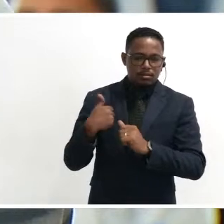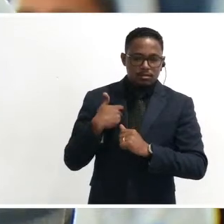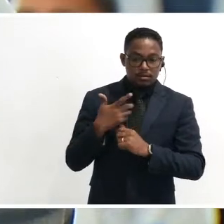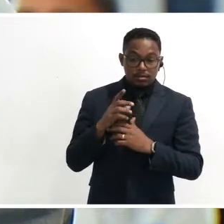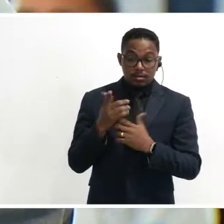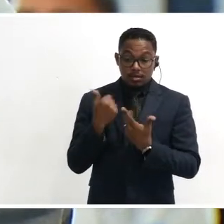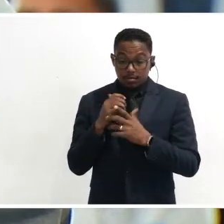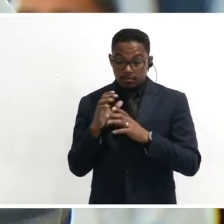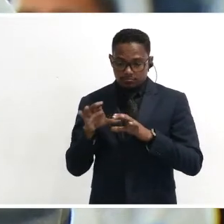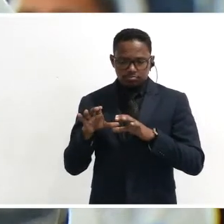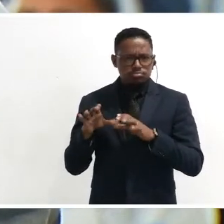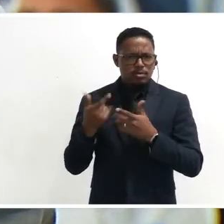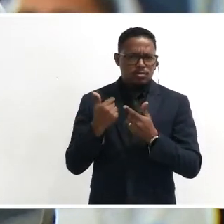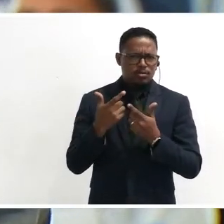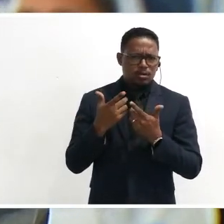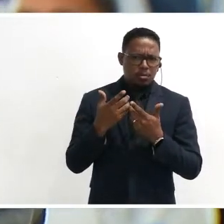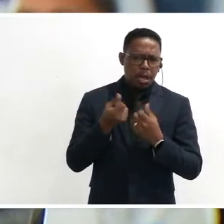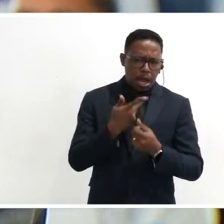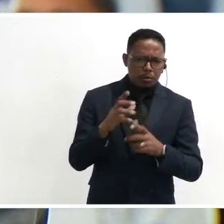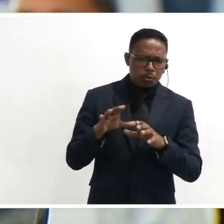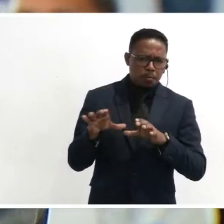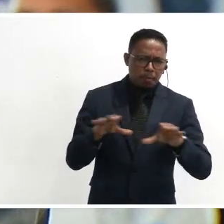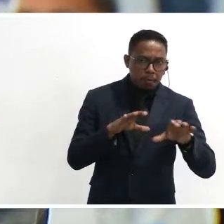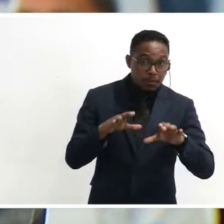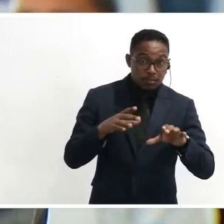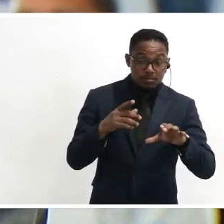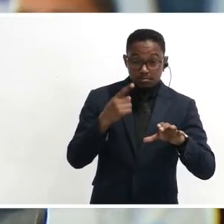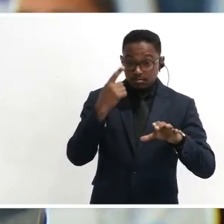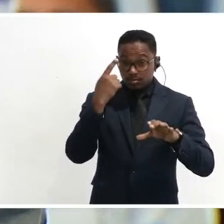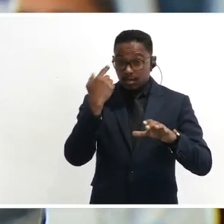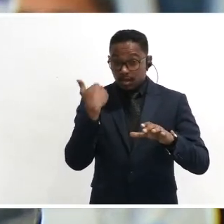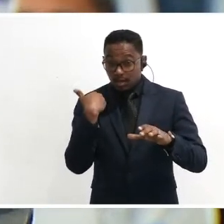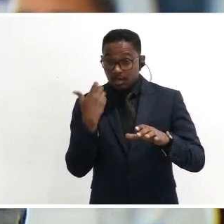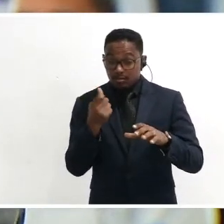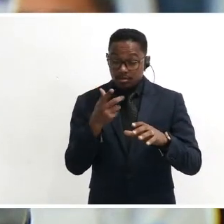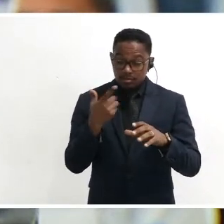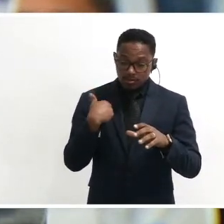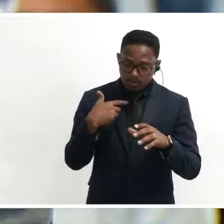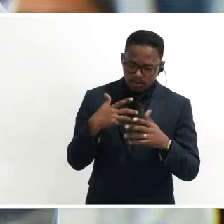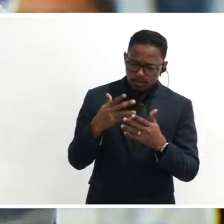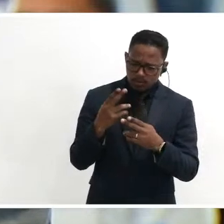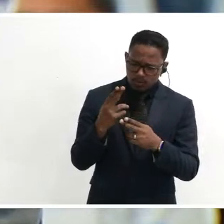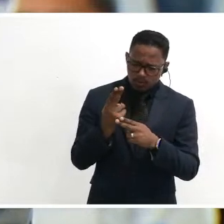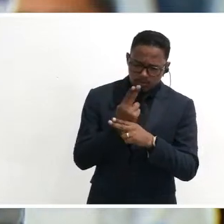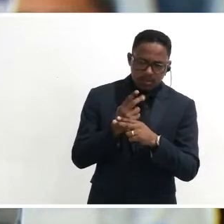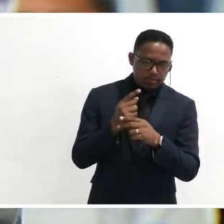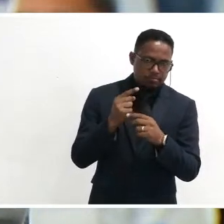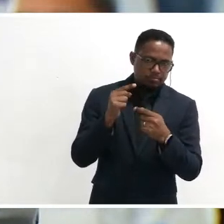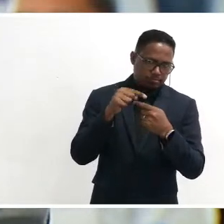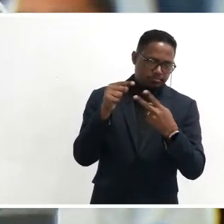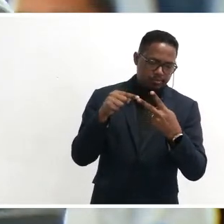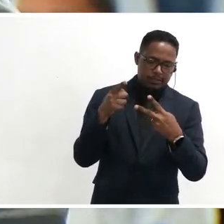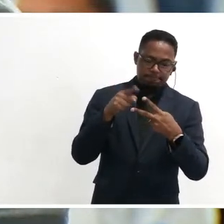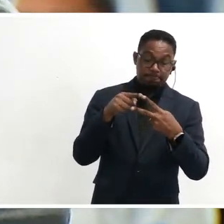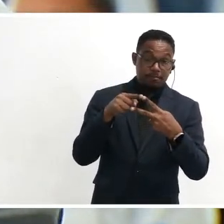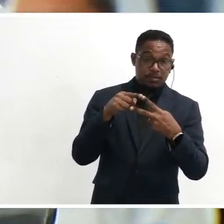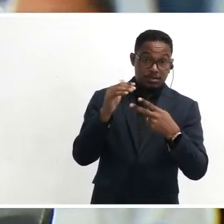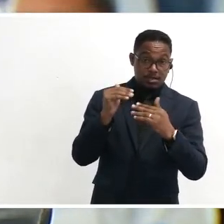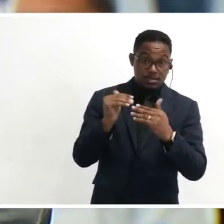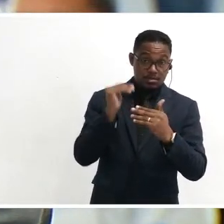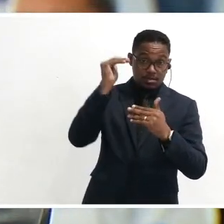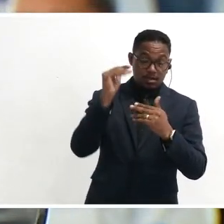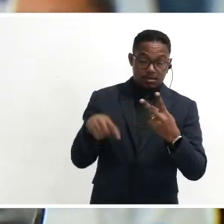can take in order to ensure 2 points: quality and security of